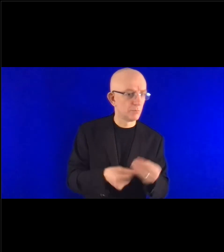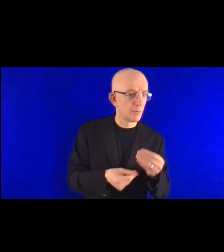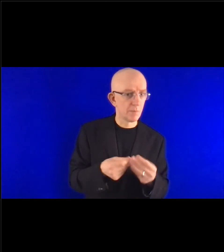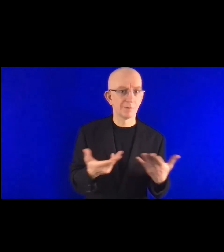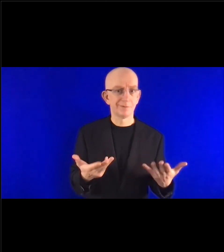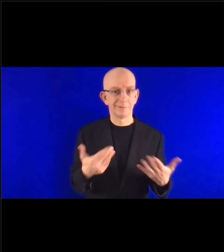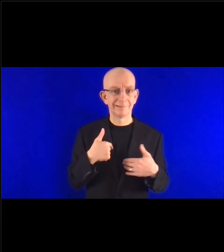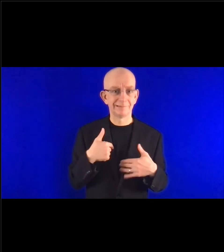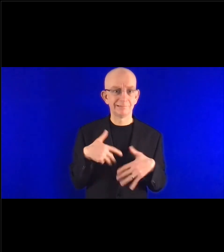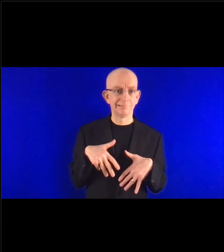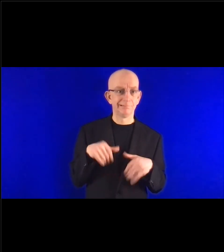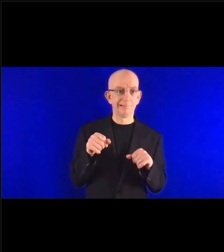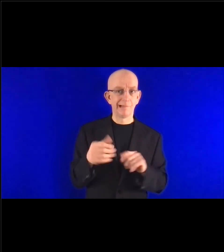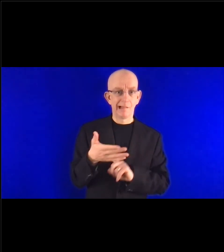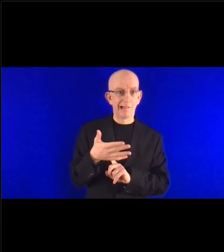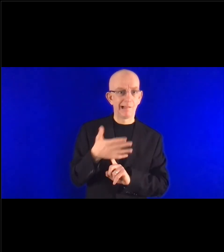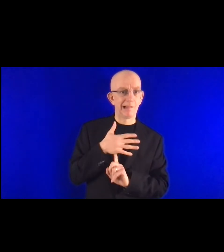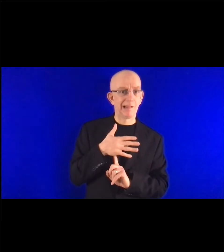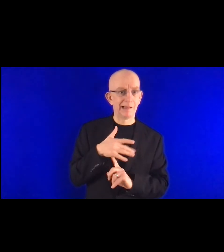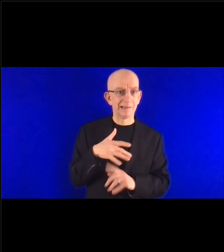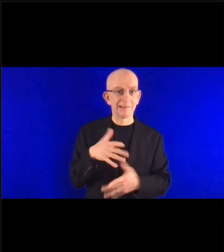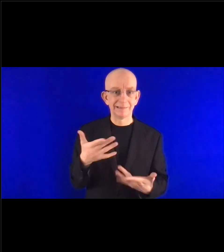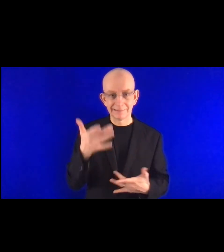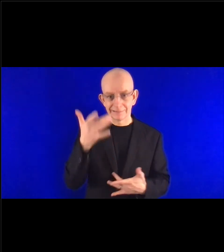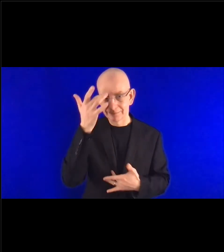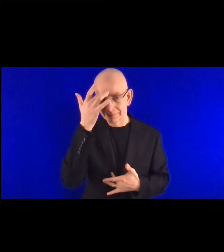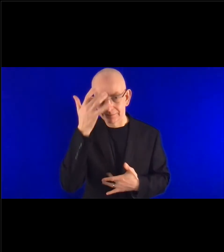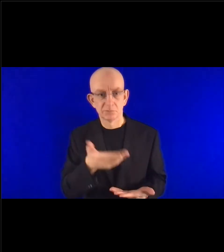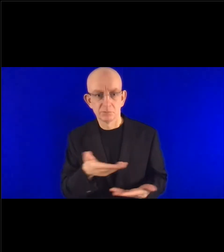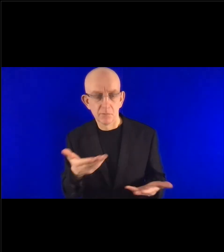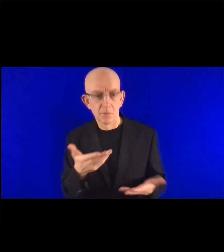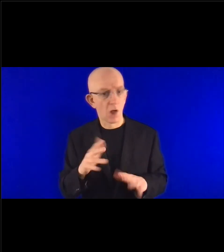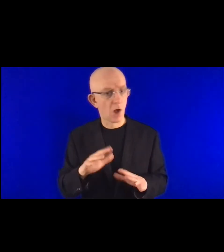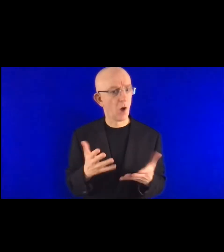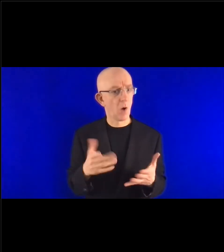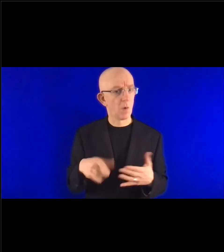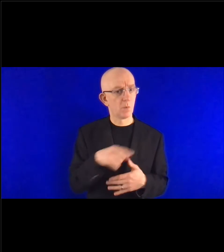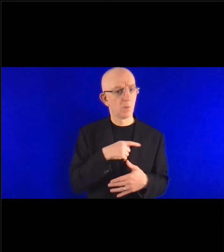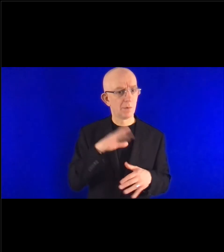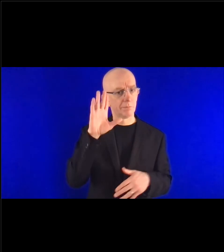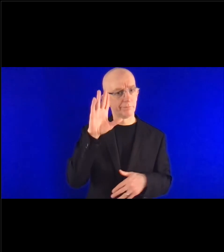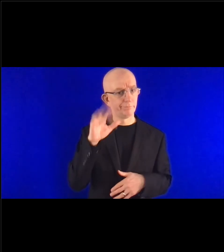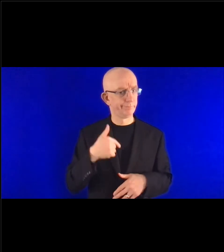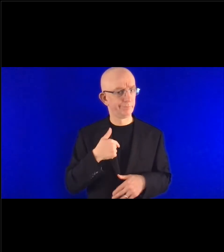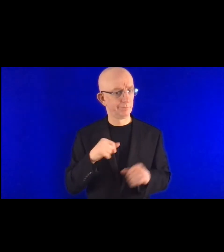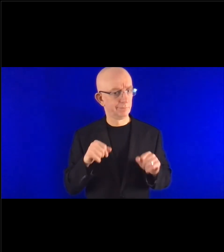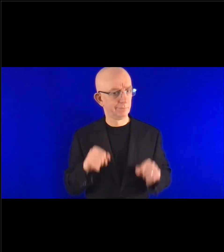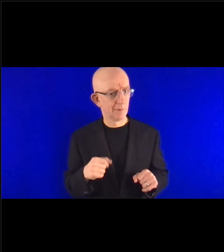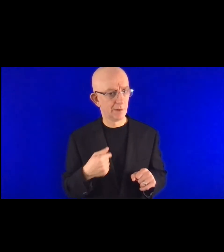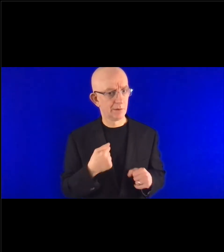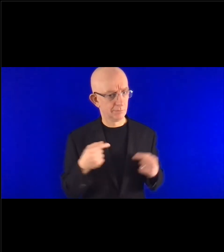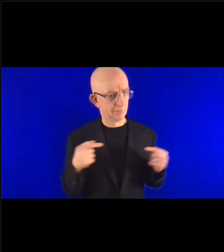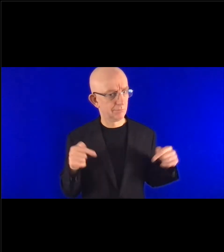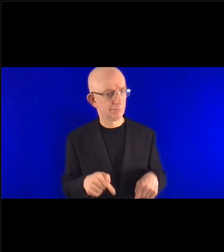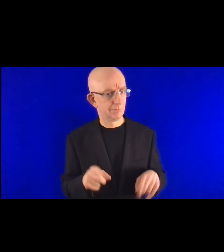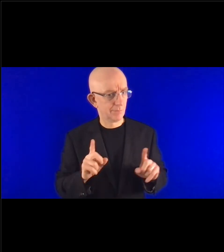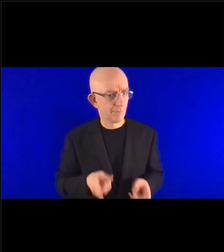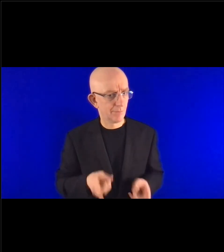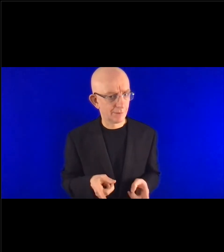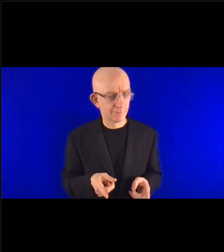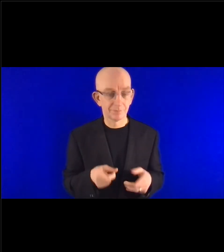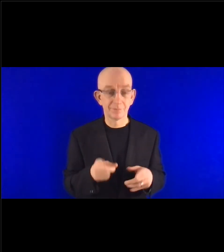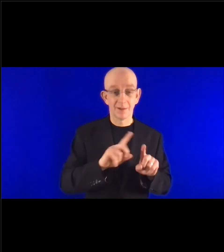optimal, but people with disabilities have come a long way in matters of human rights and recognitions and equity in